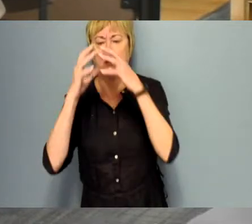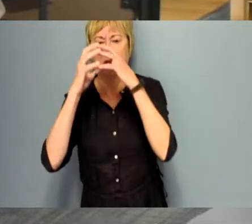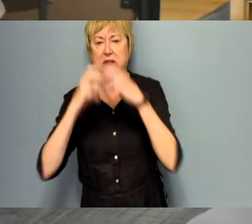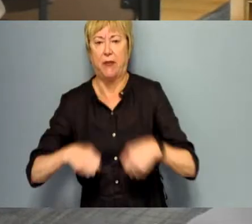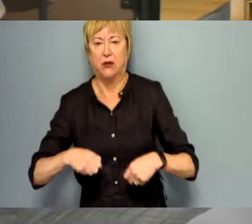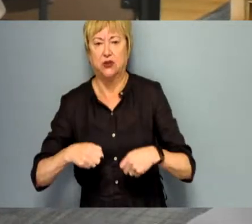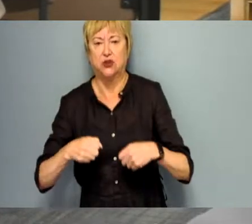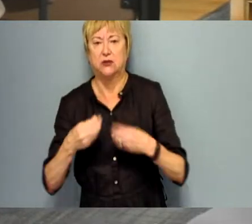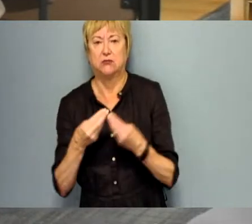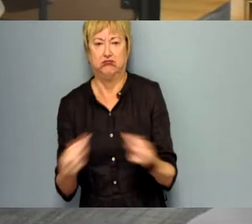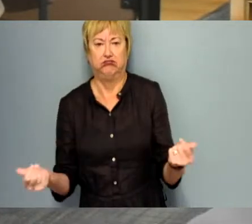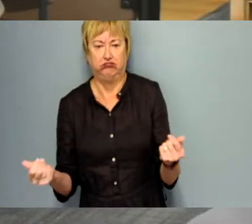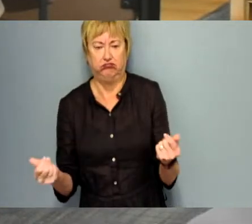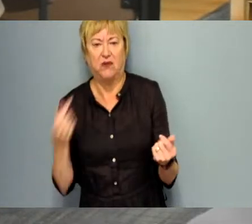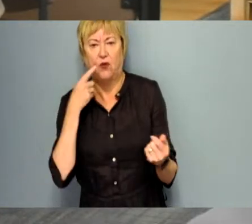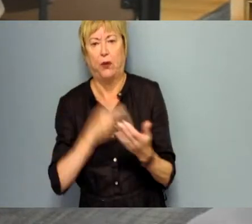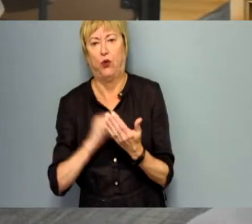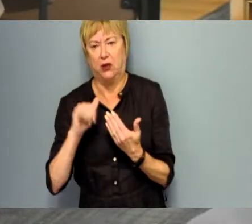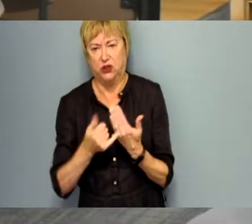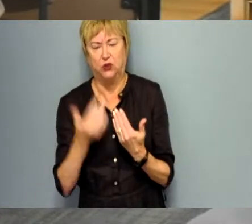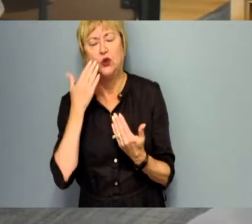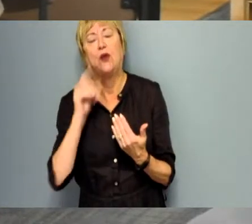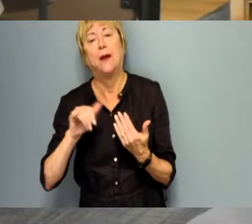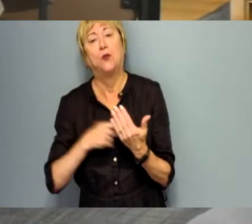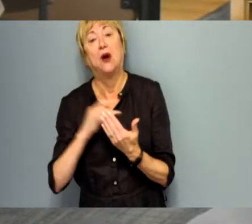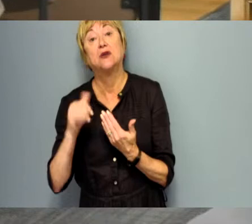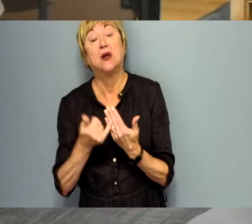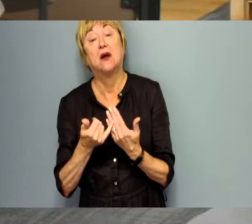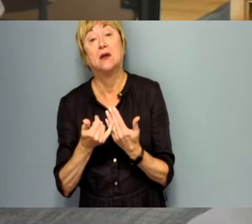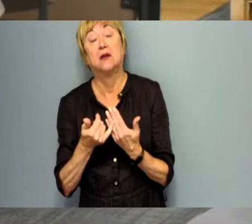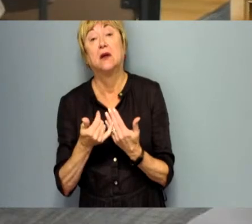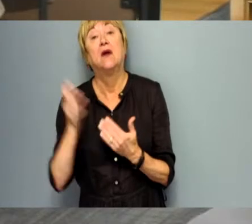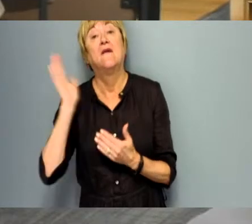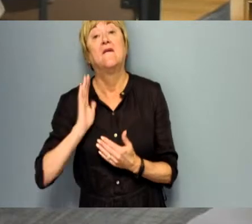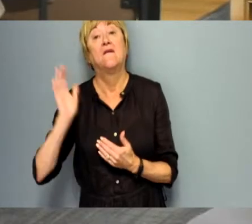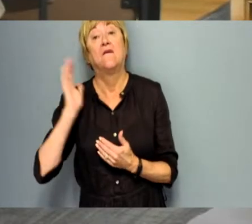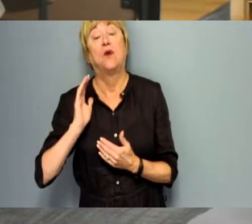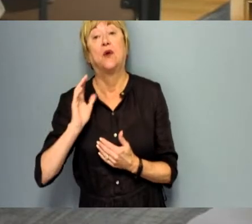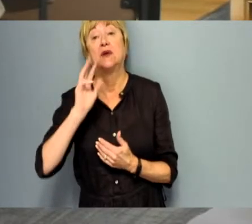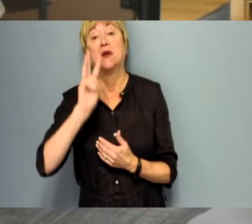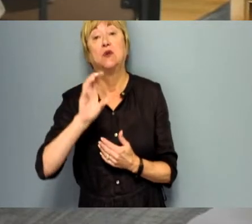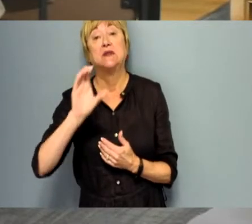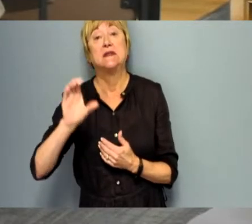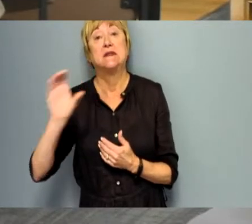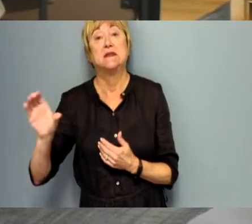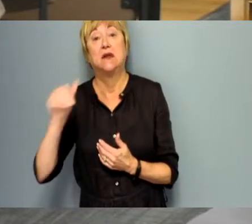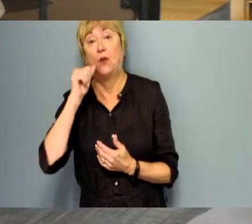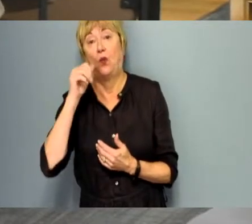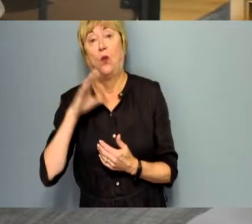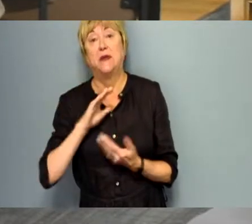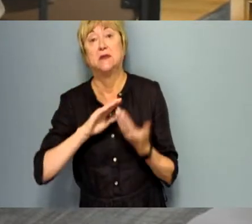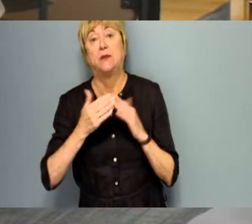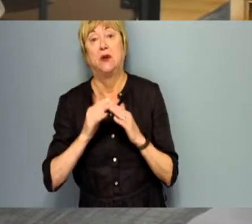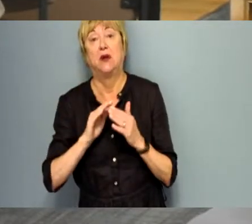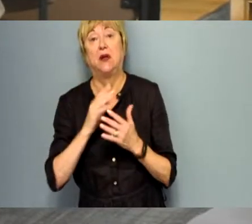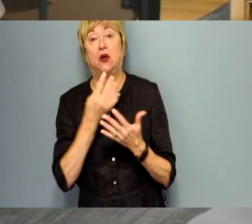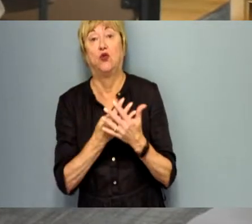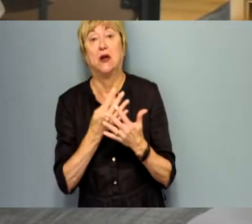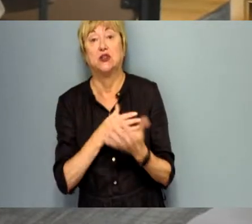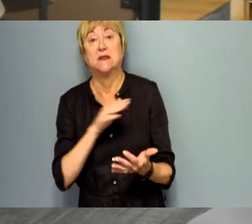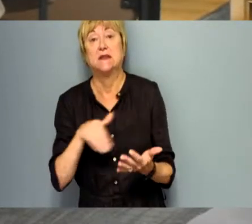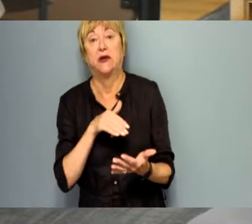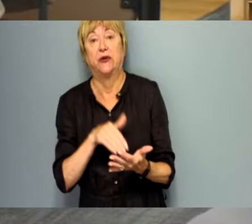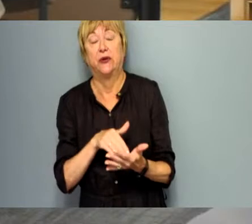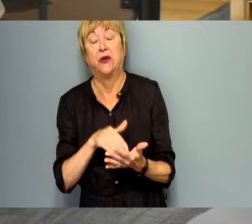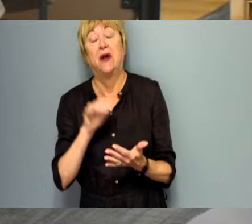project. The project, as you know, is going at the former site of the WCCC, the Women's Community Correction Center. The site